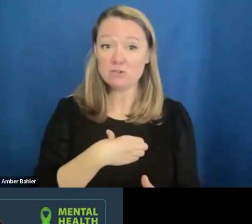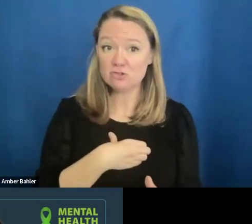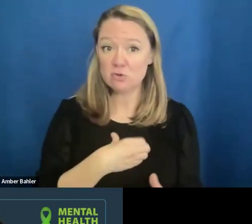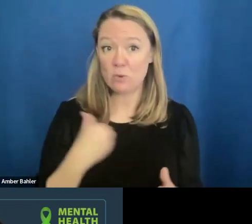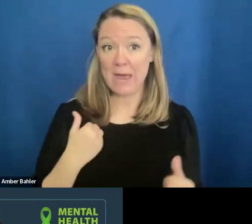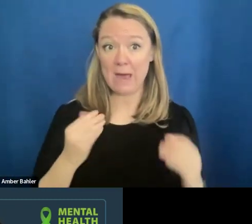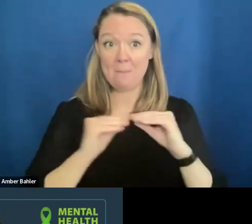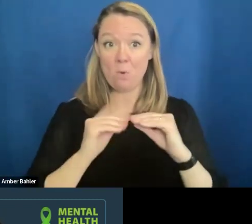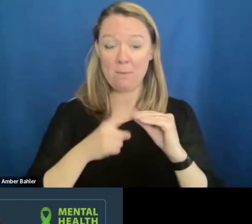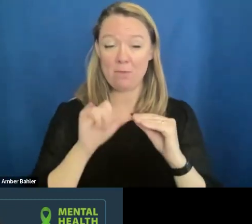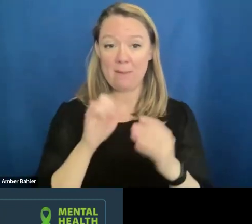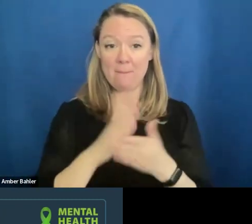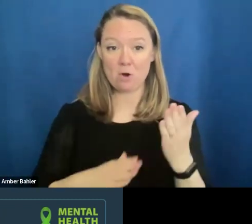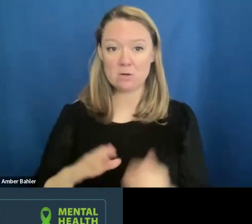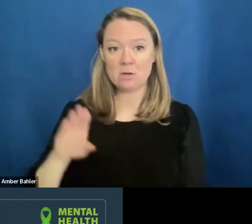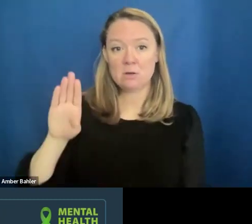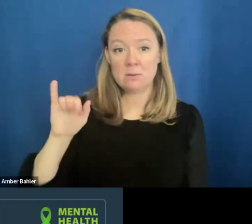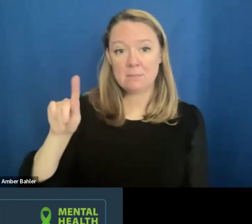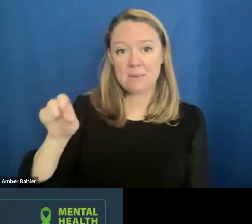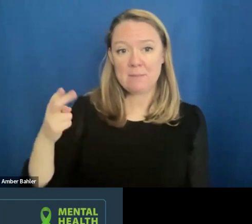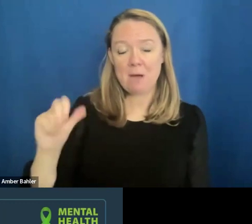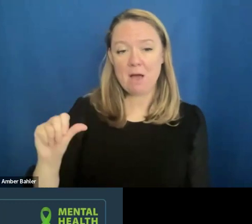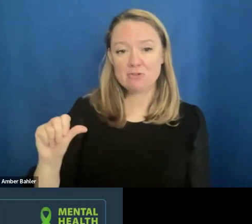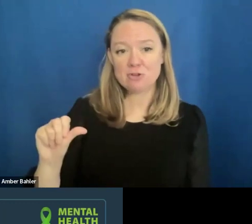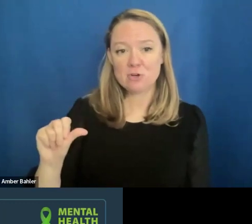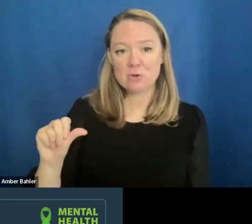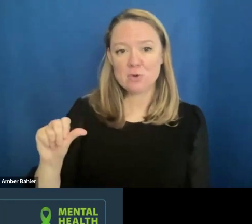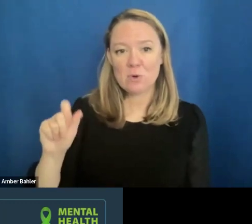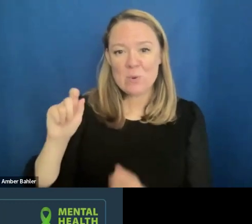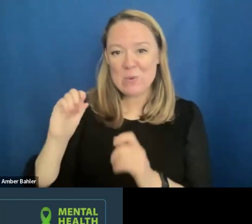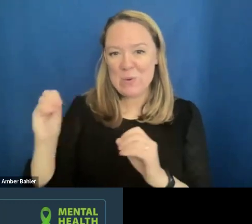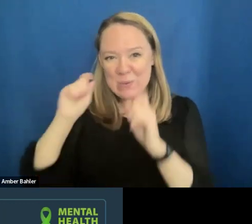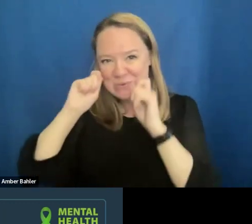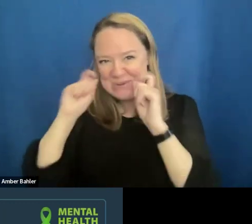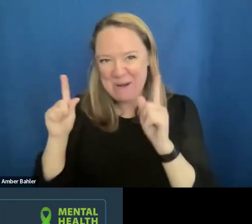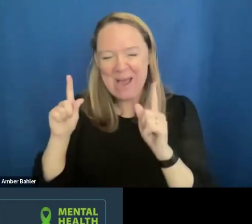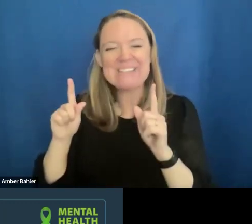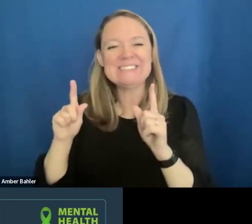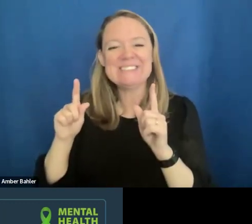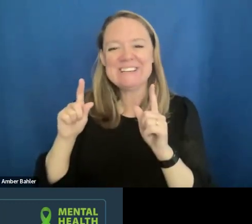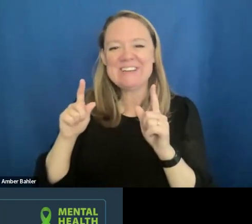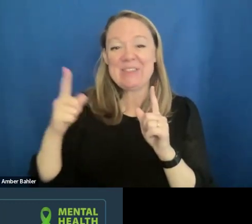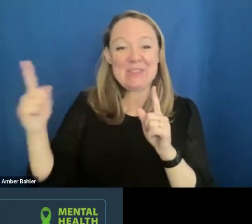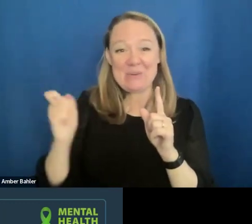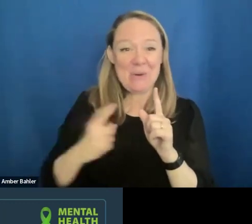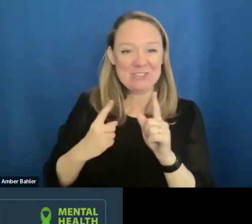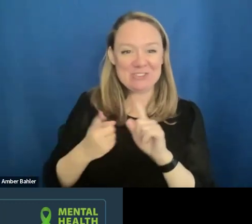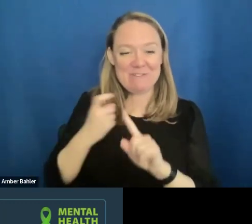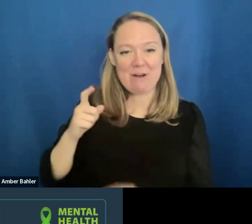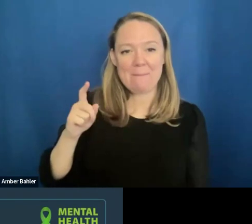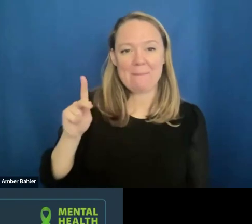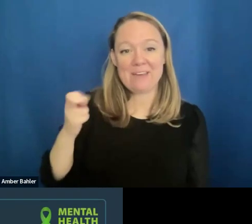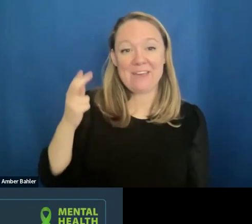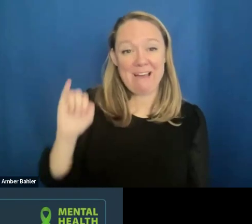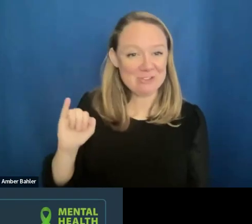presentation. Bipasha, it won't surprise you that the question I got from Kashi was exactly that. So that will be a follow-up, I